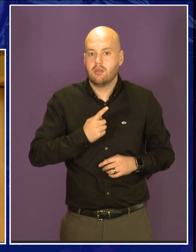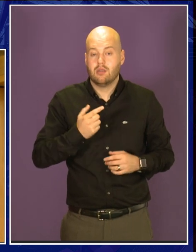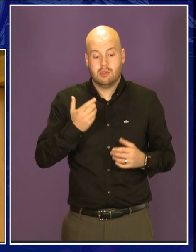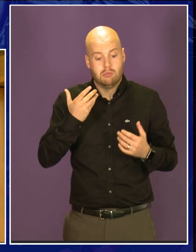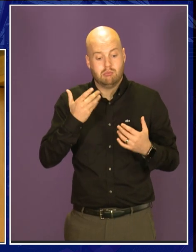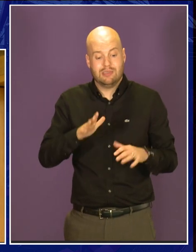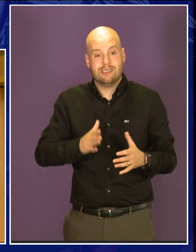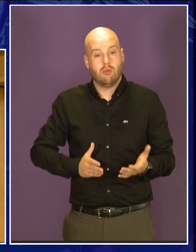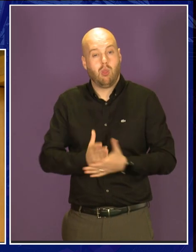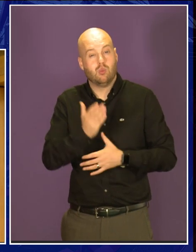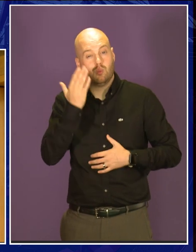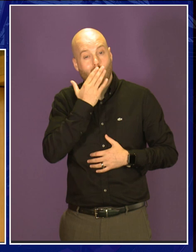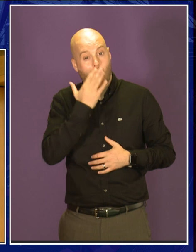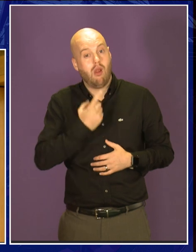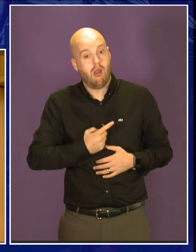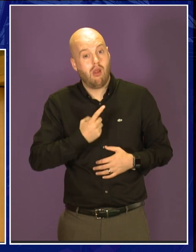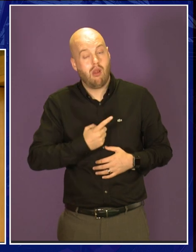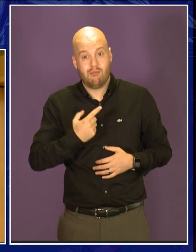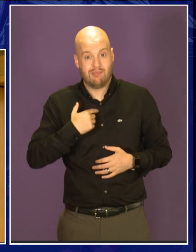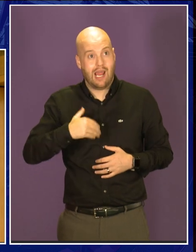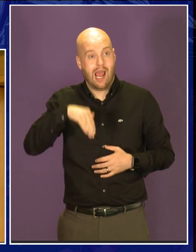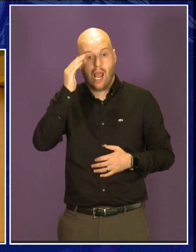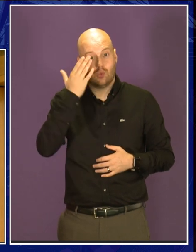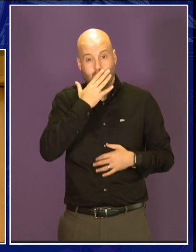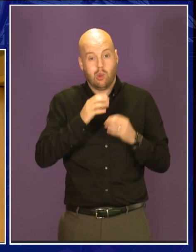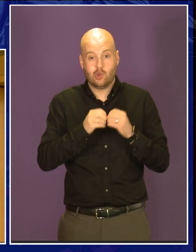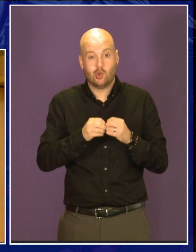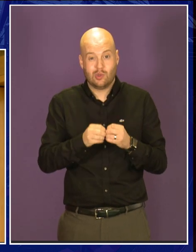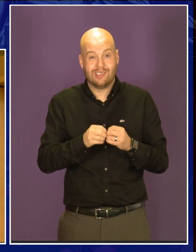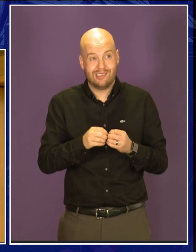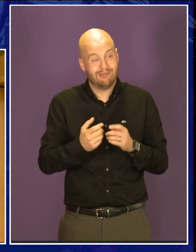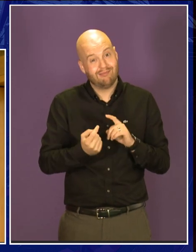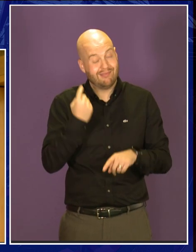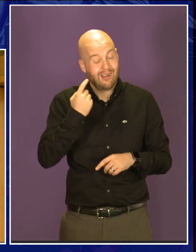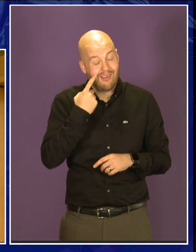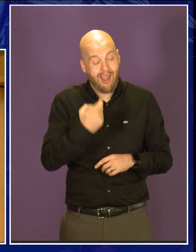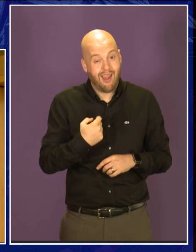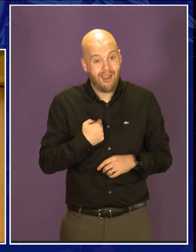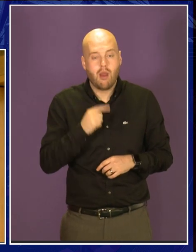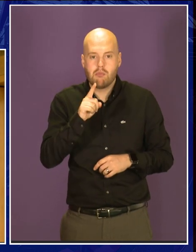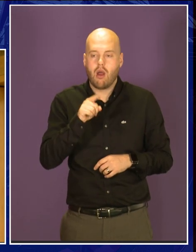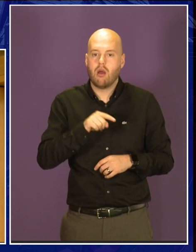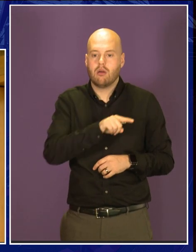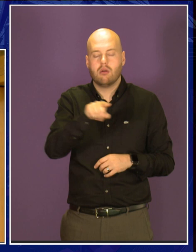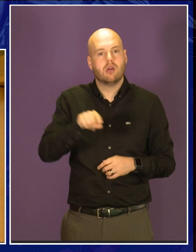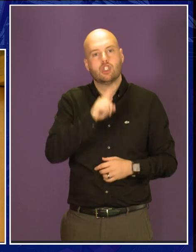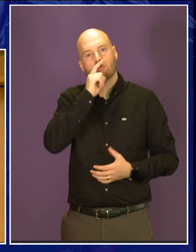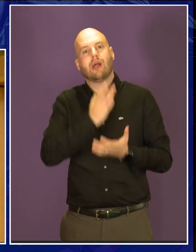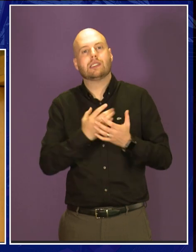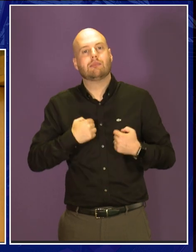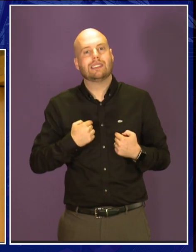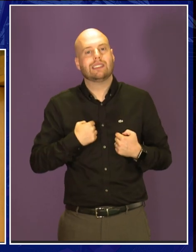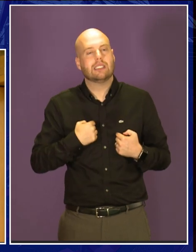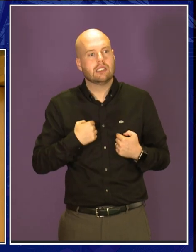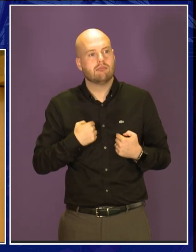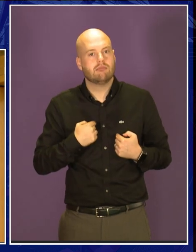a high school student, I was very young then, but they seemed to trust me that I know I can help them go